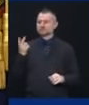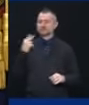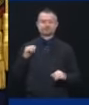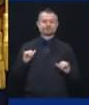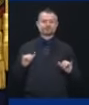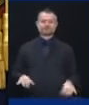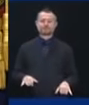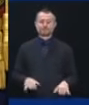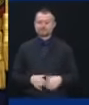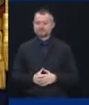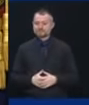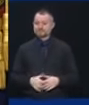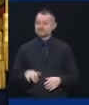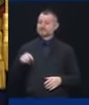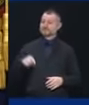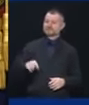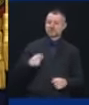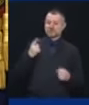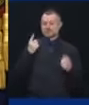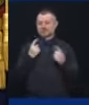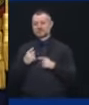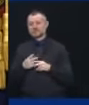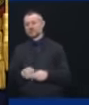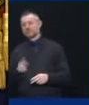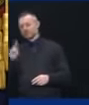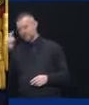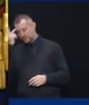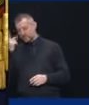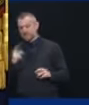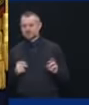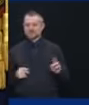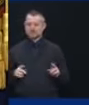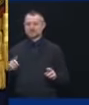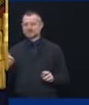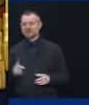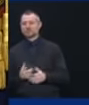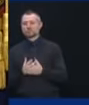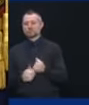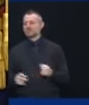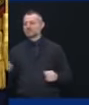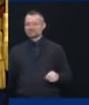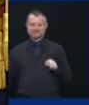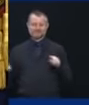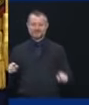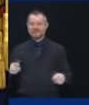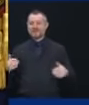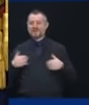a political, you know, we both have the same legal options